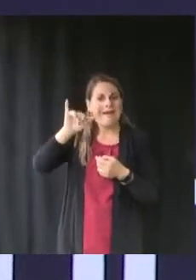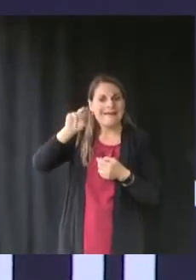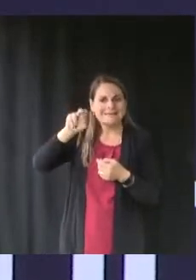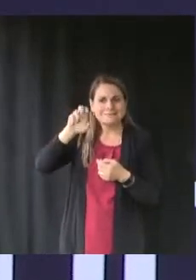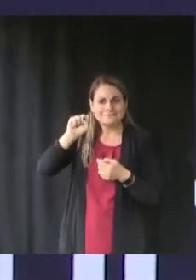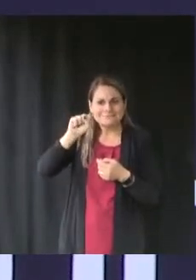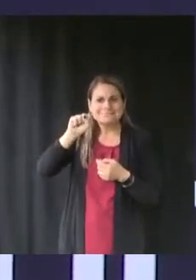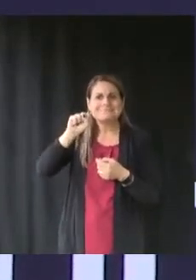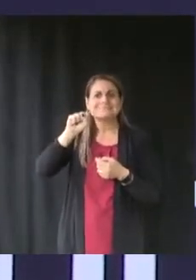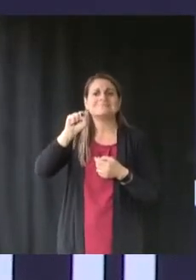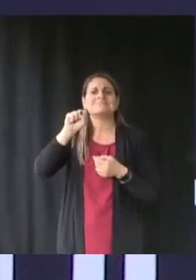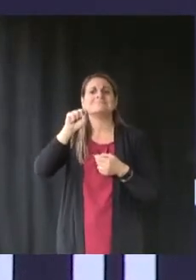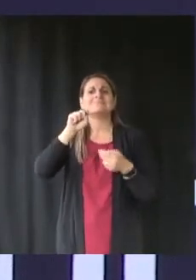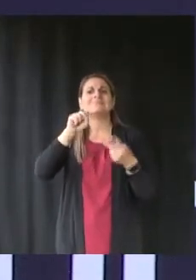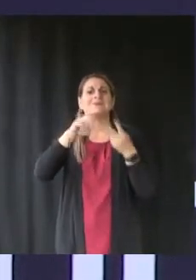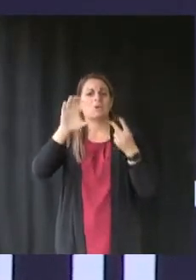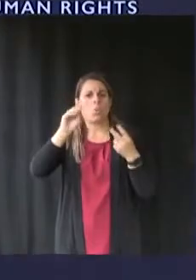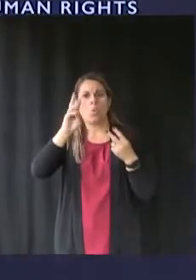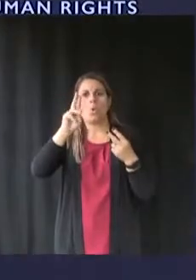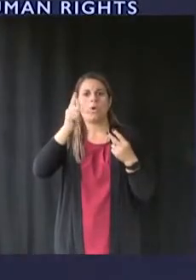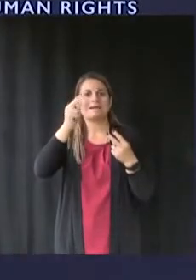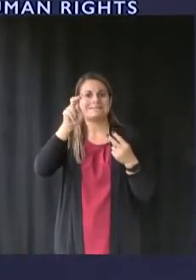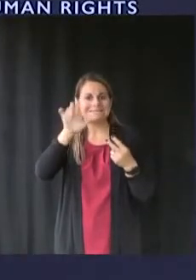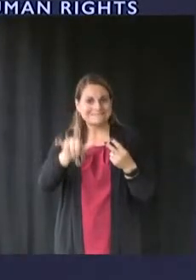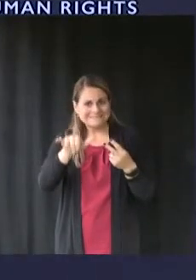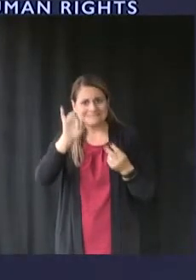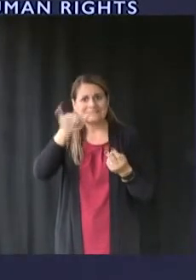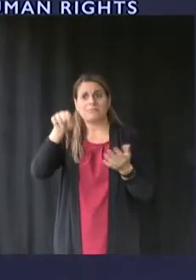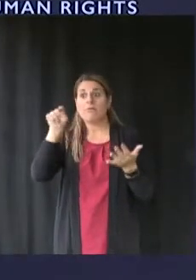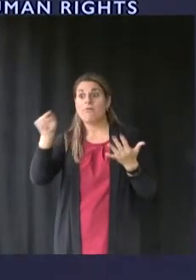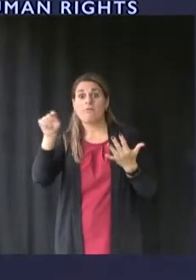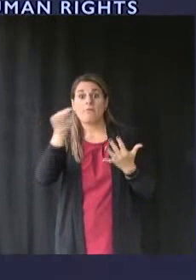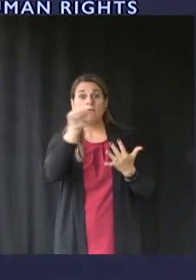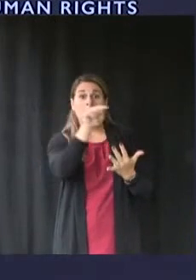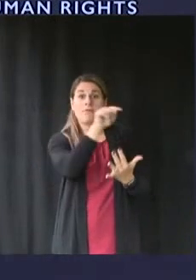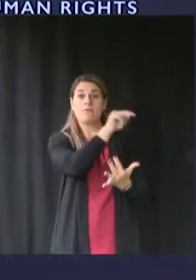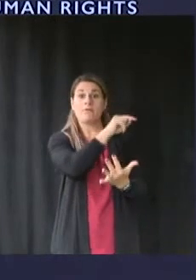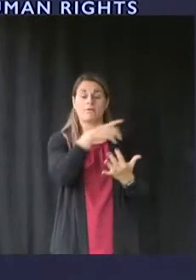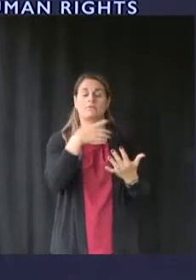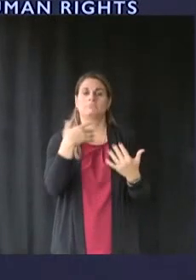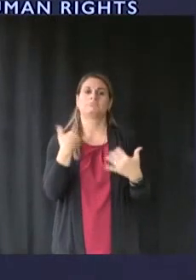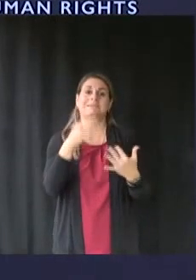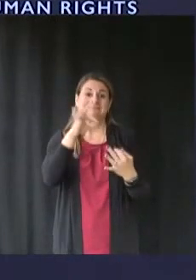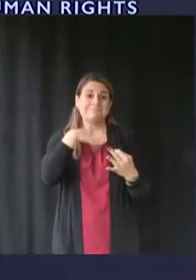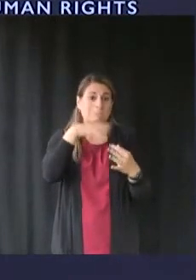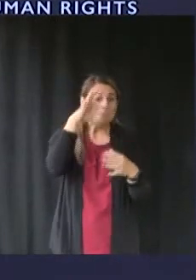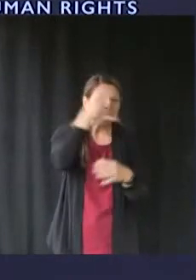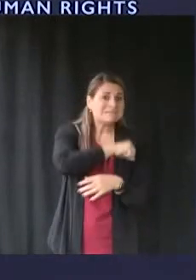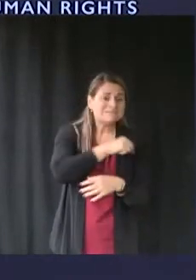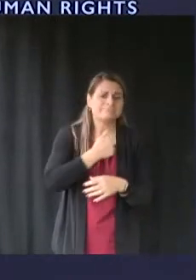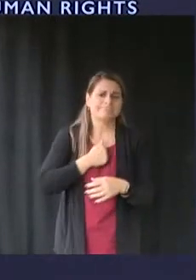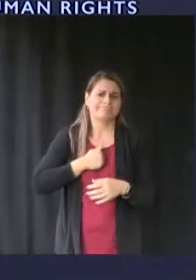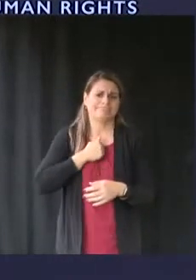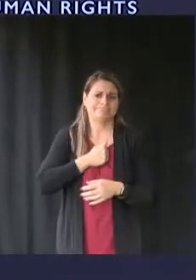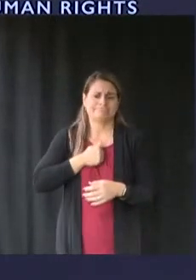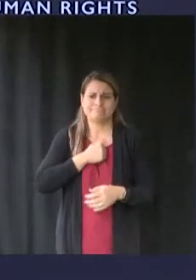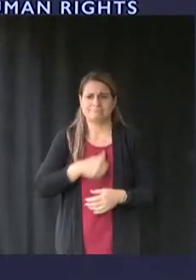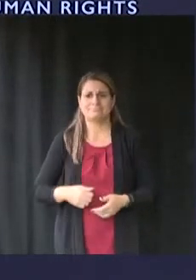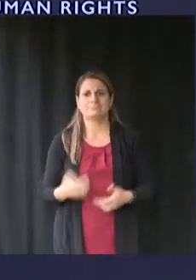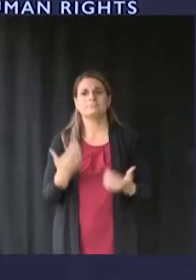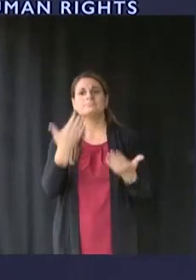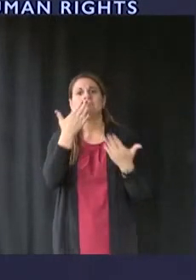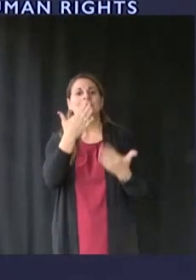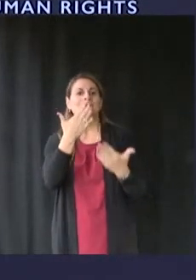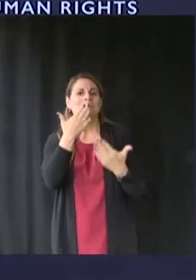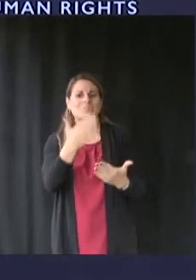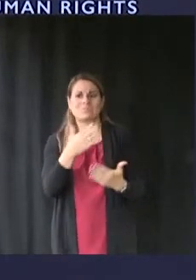think I got them all. If I left someone out, tell me. But I thank you all for being here and being a part of this day, and our legislative leaders in the General